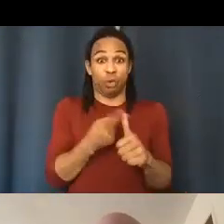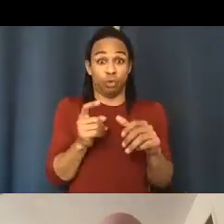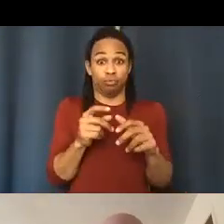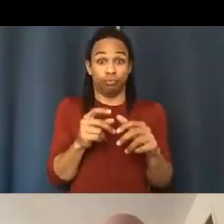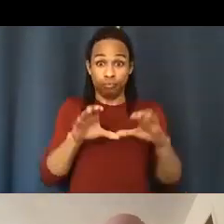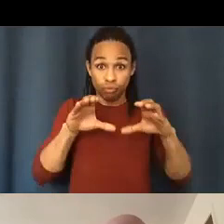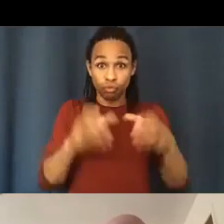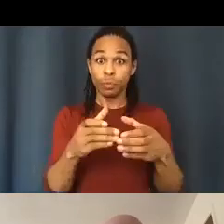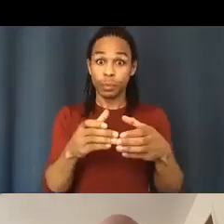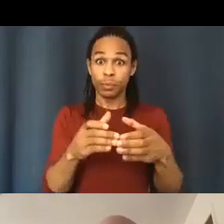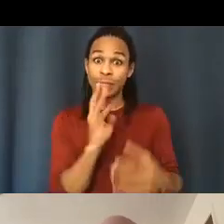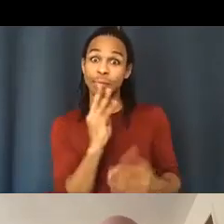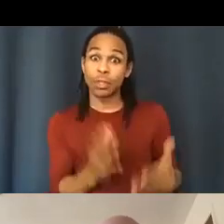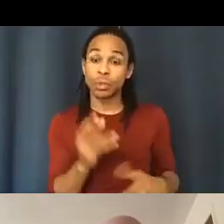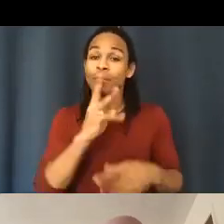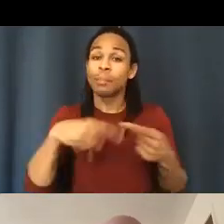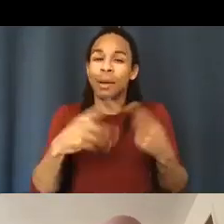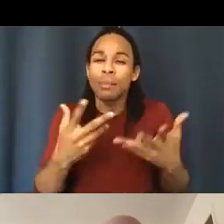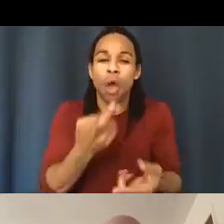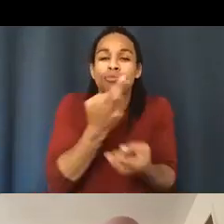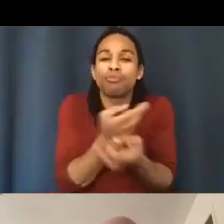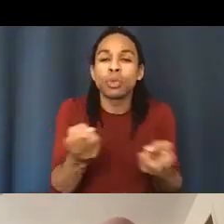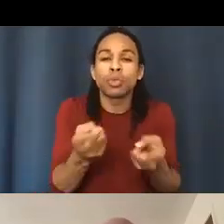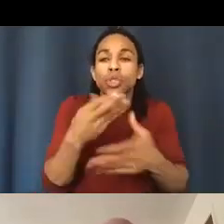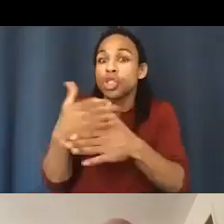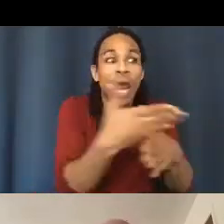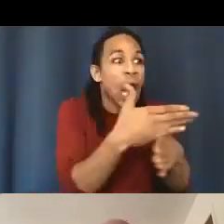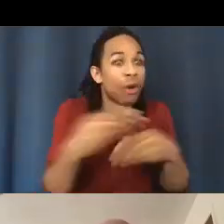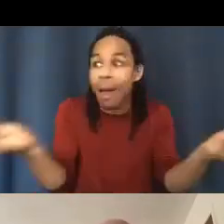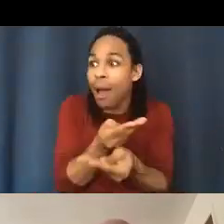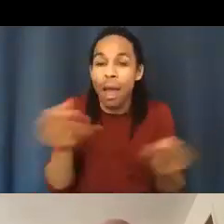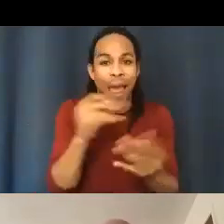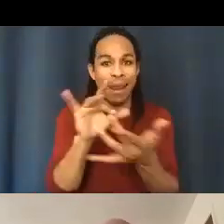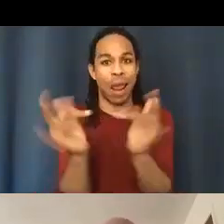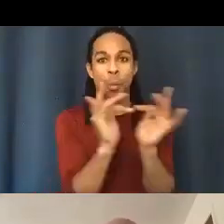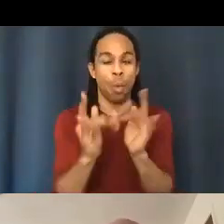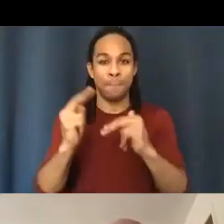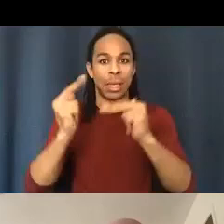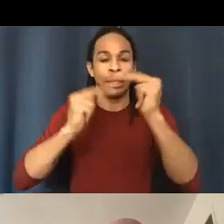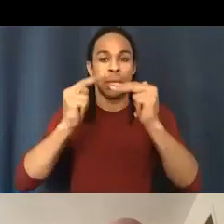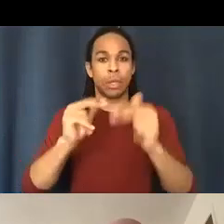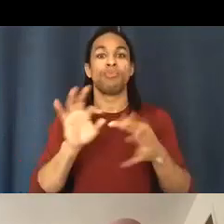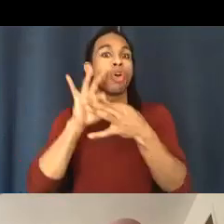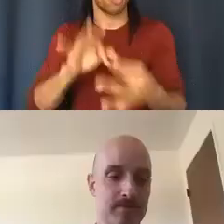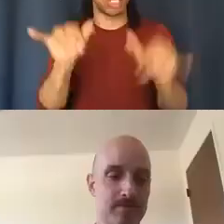about resource sharing and network building related to structural competency. Next.